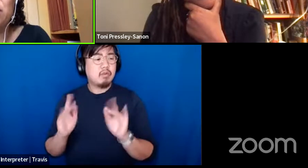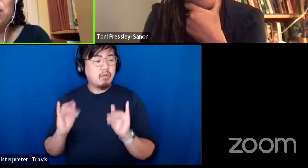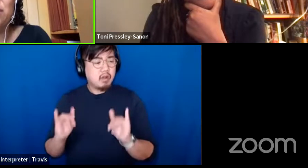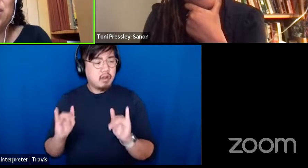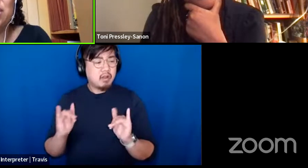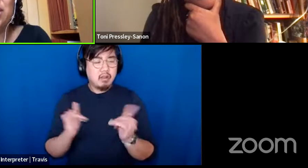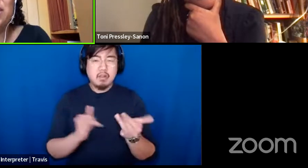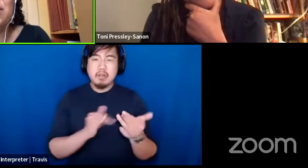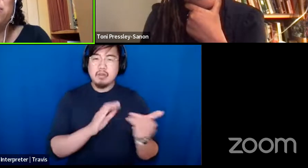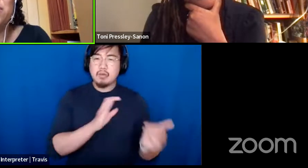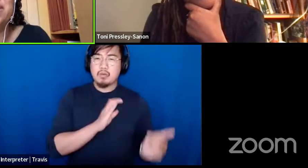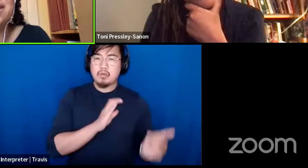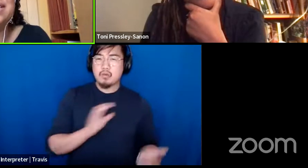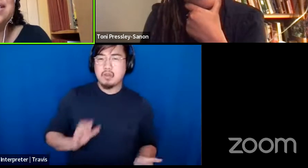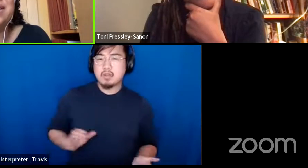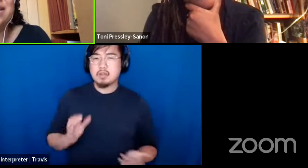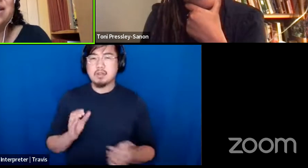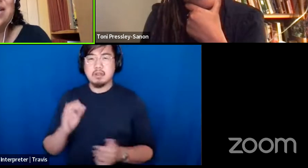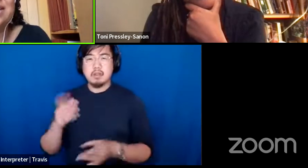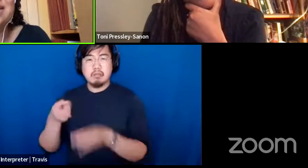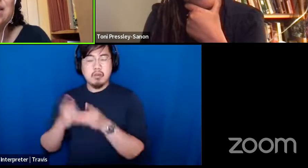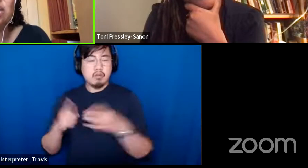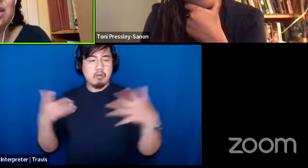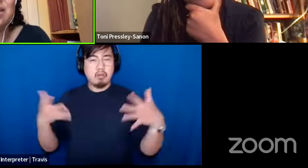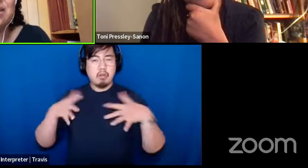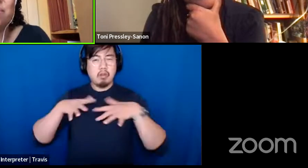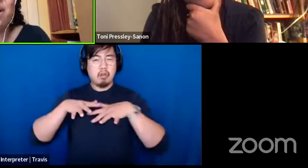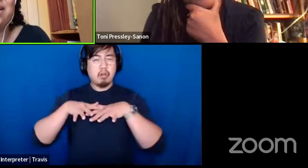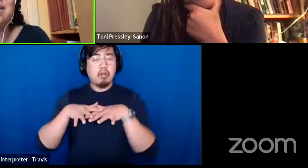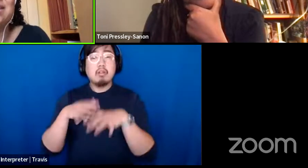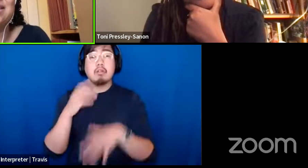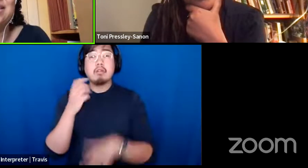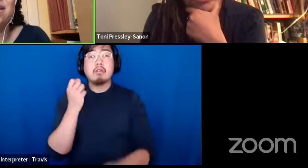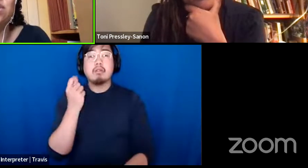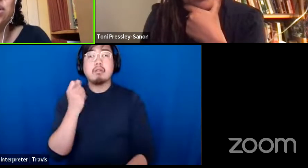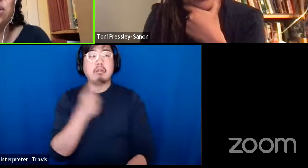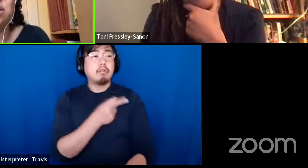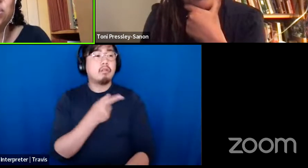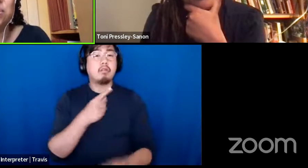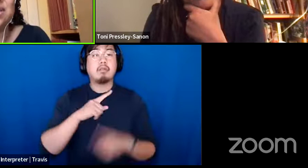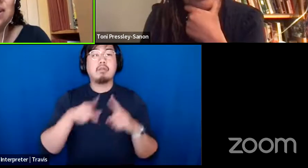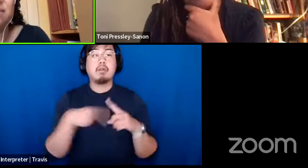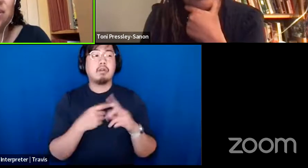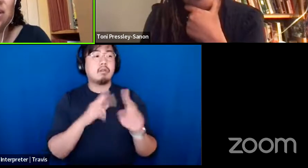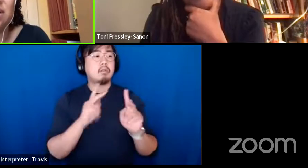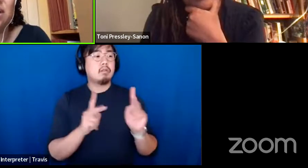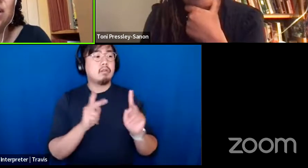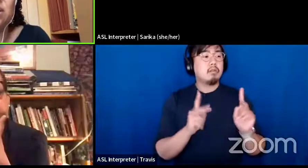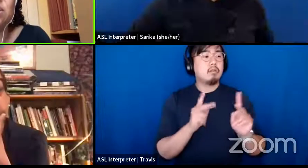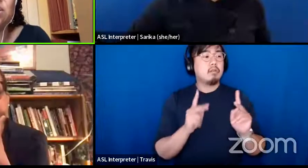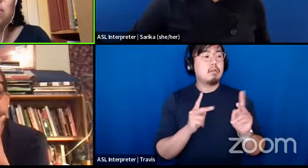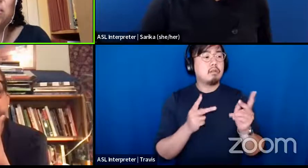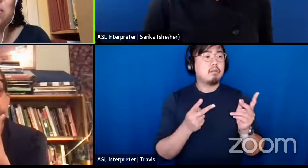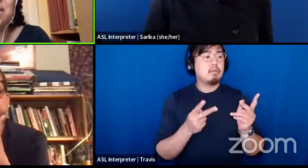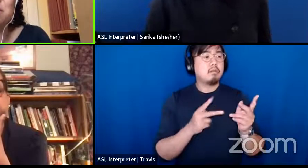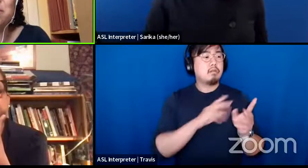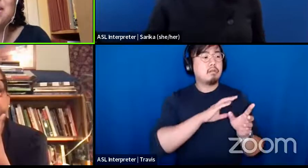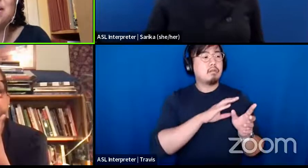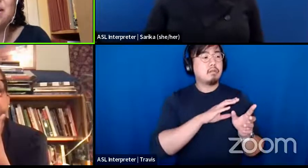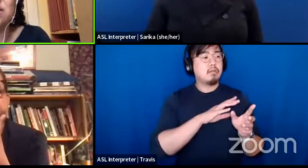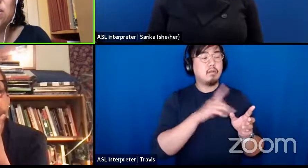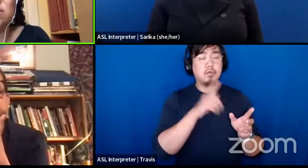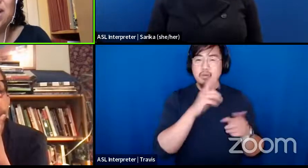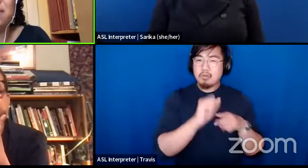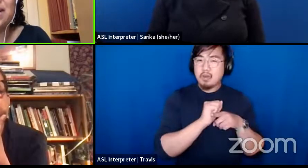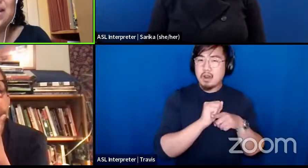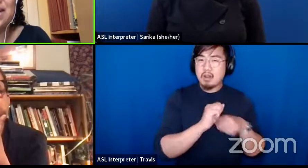the Christian tradition, there weren't necessarily teachings and practices of turning towards suffering so